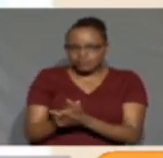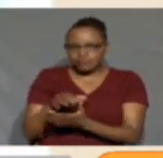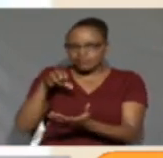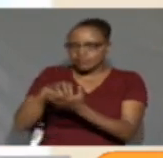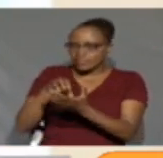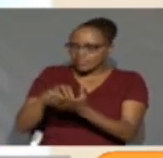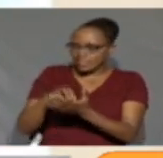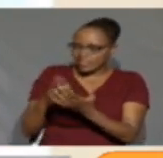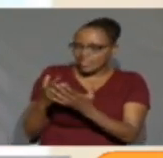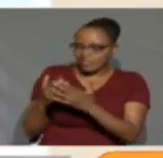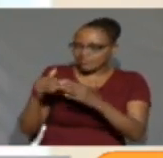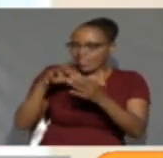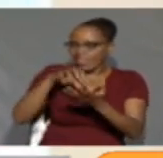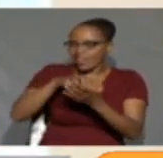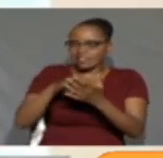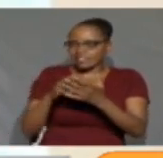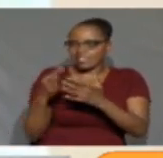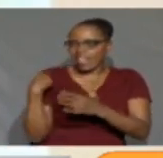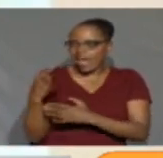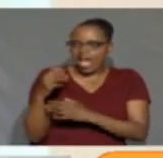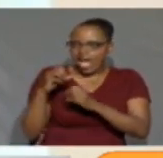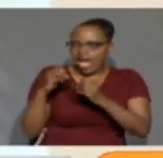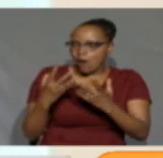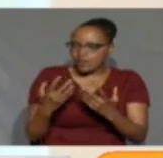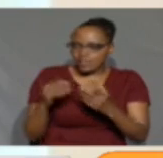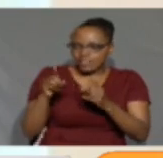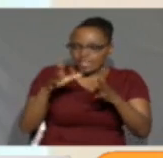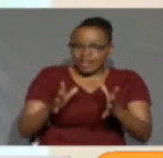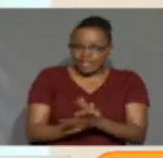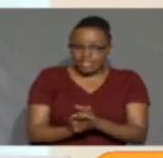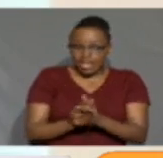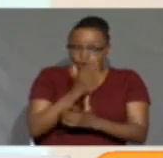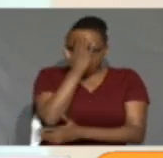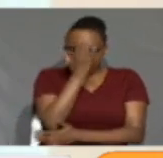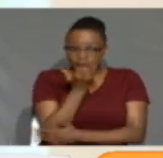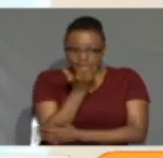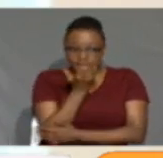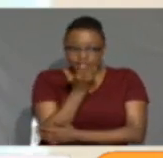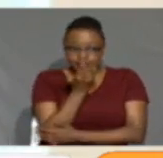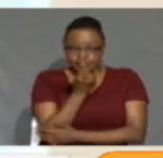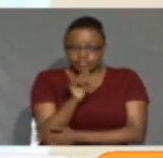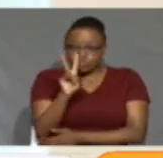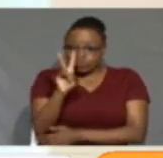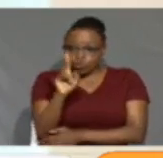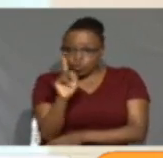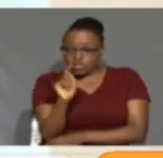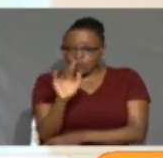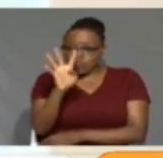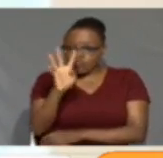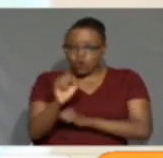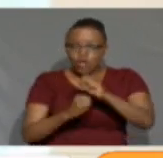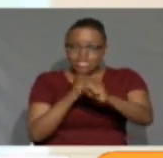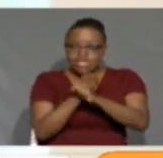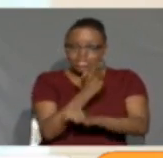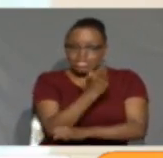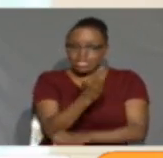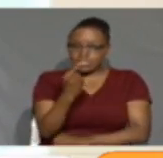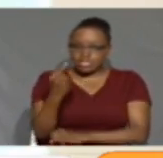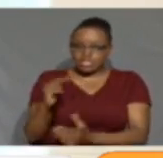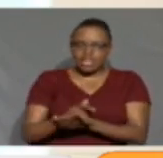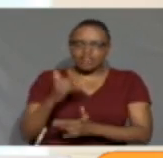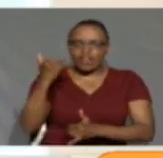Status quo has nothing to do with the outgoing director general. The directors general, two terms of 4 years each,